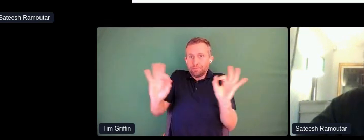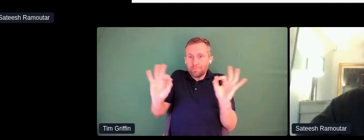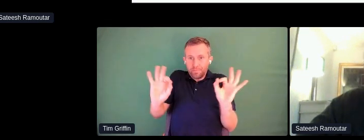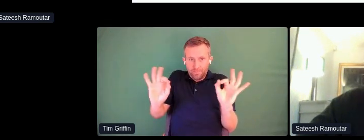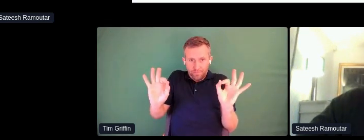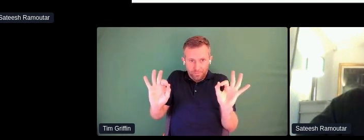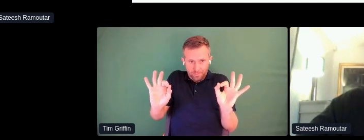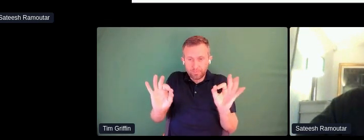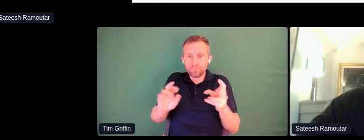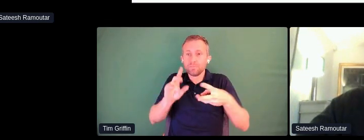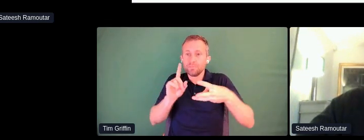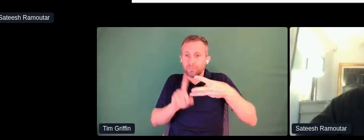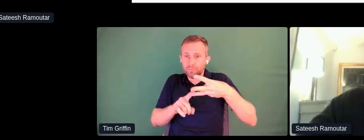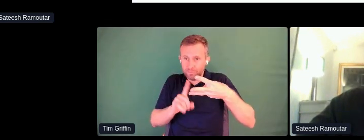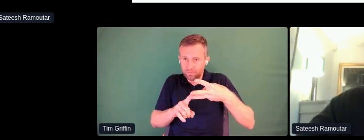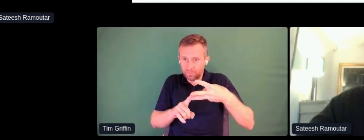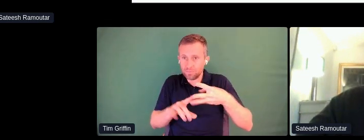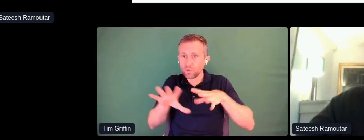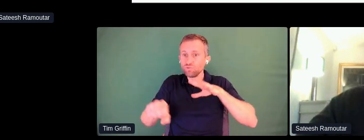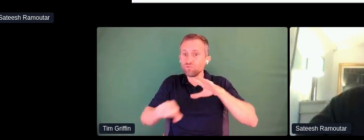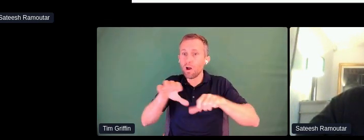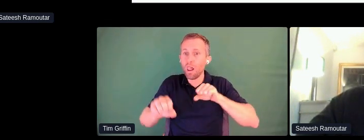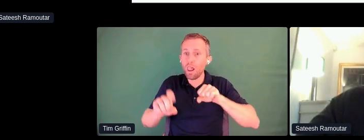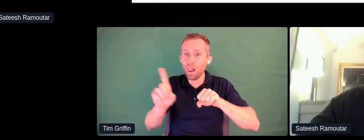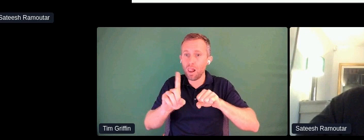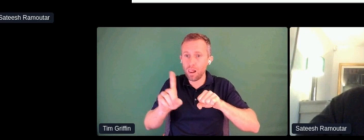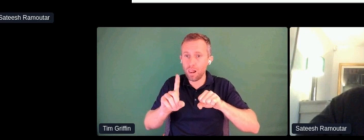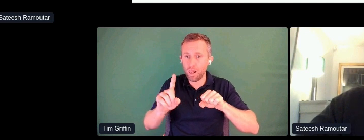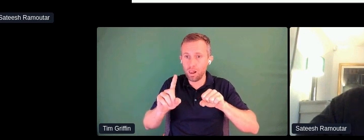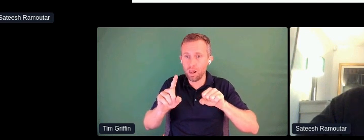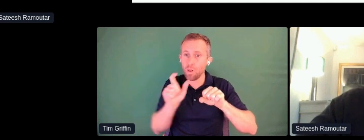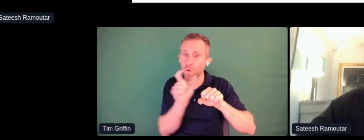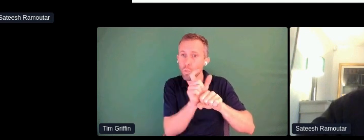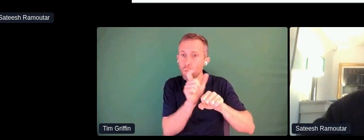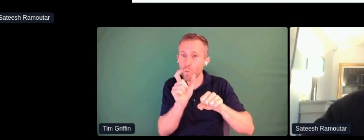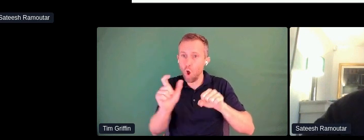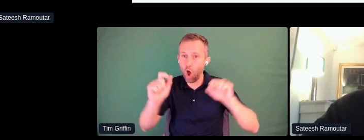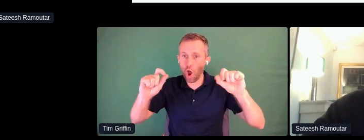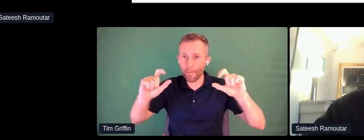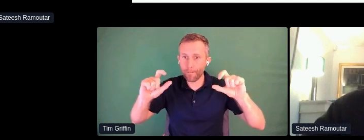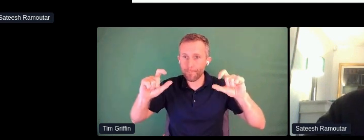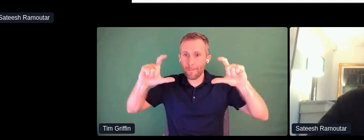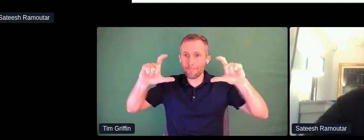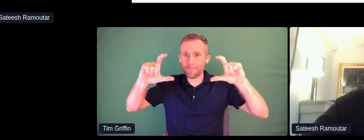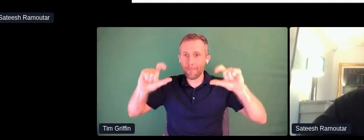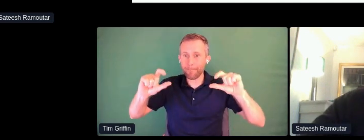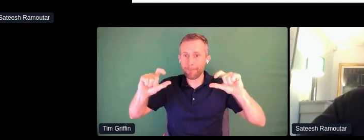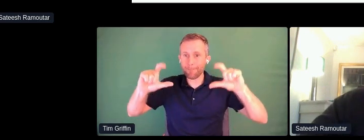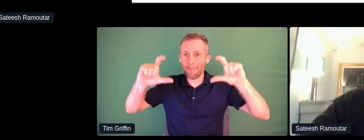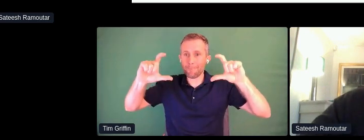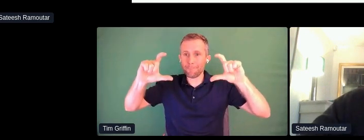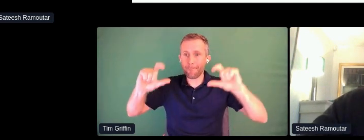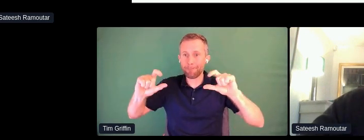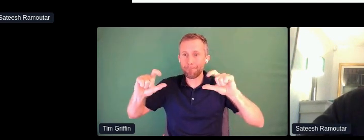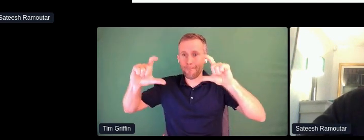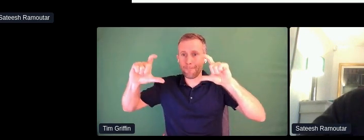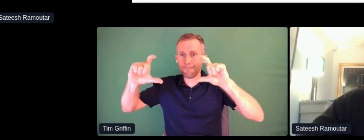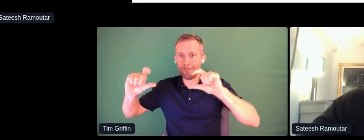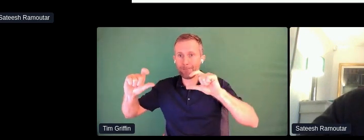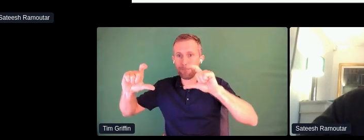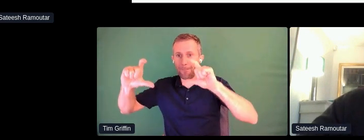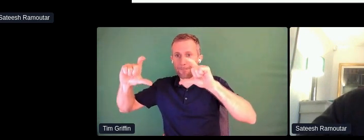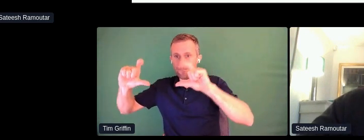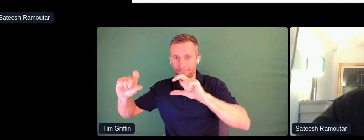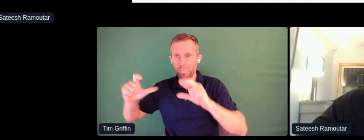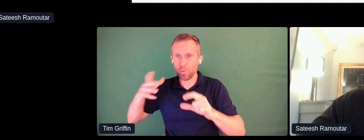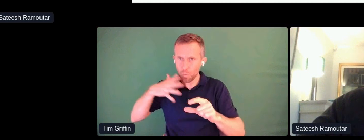was text size should be big, but it's difficult to change and I need to find it in every single app. The fourth thing that people